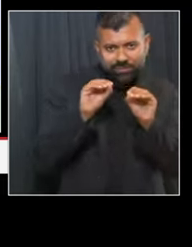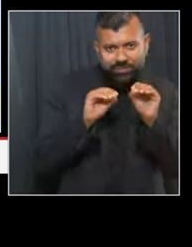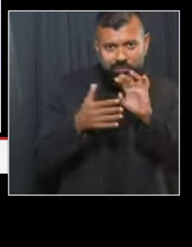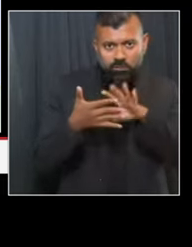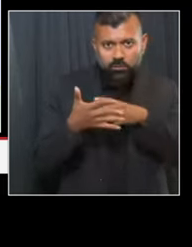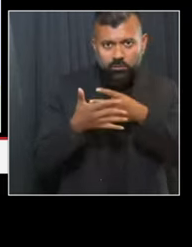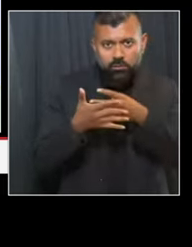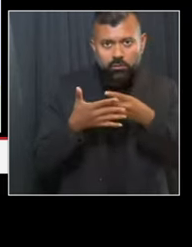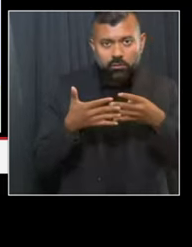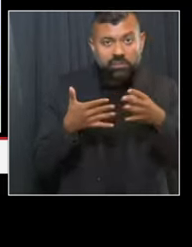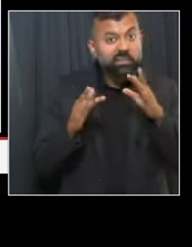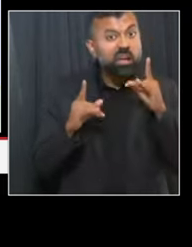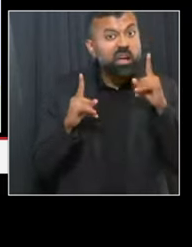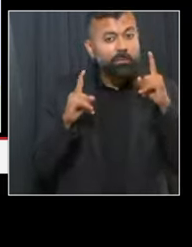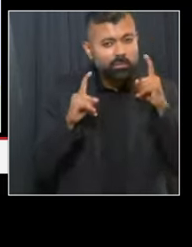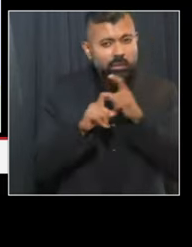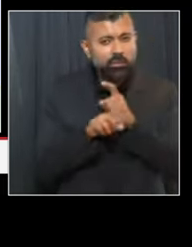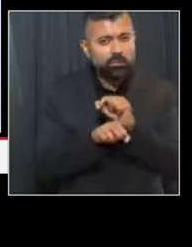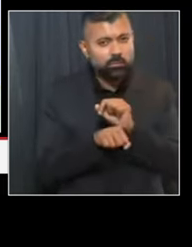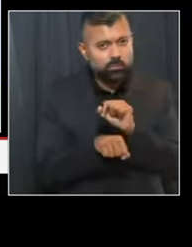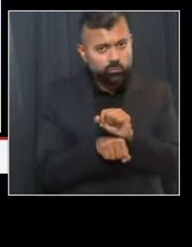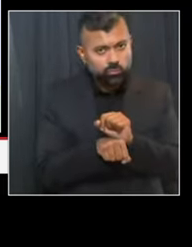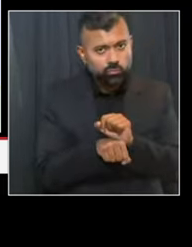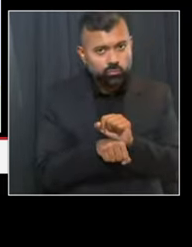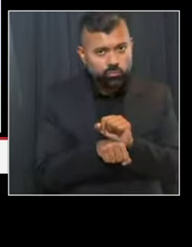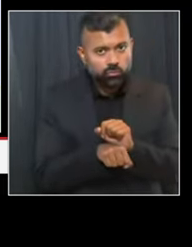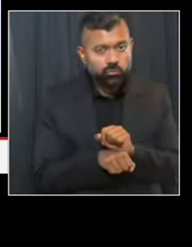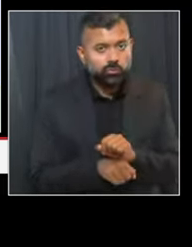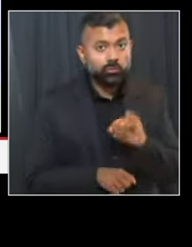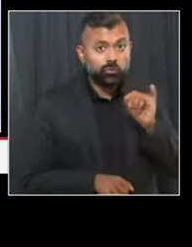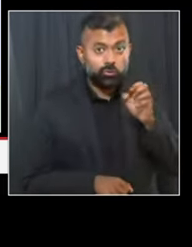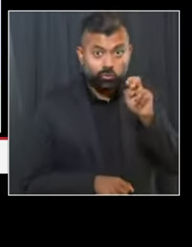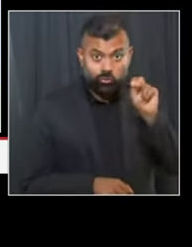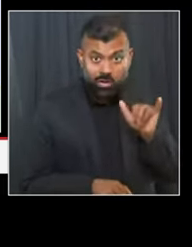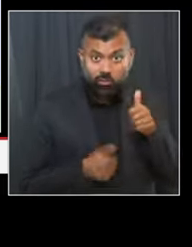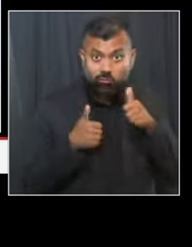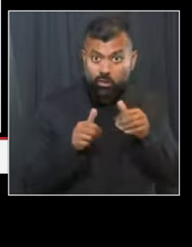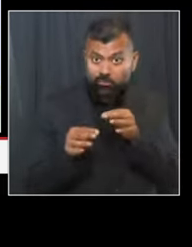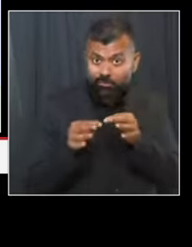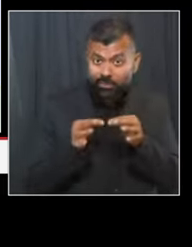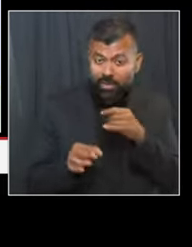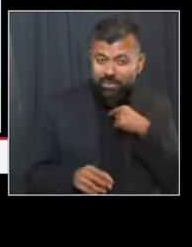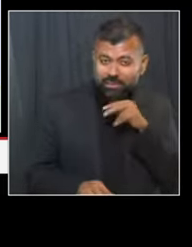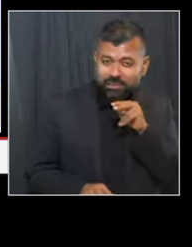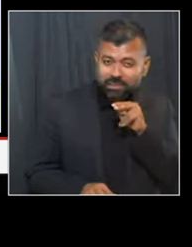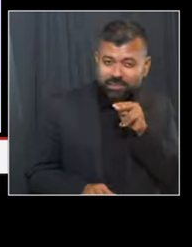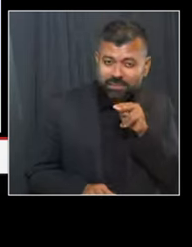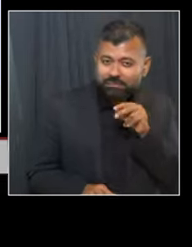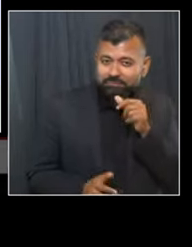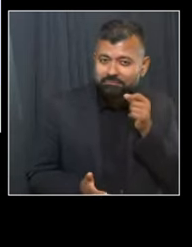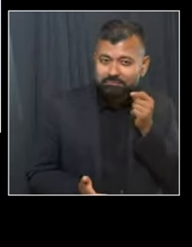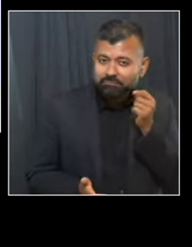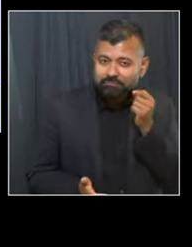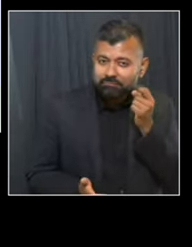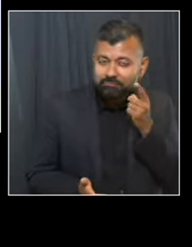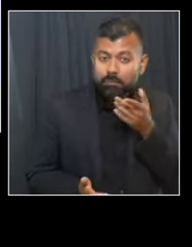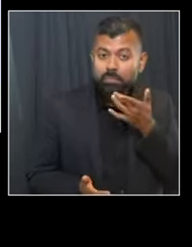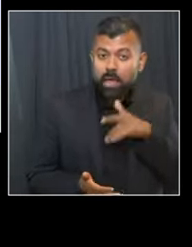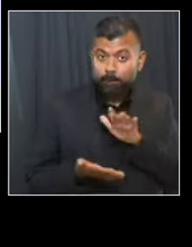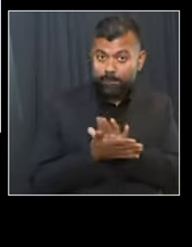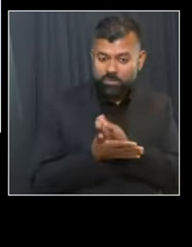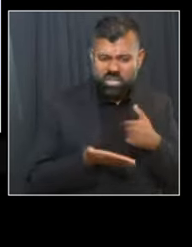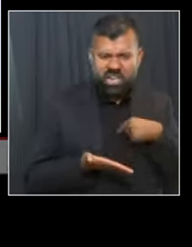get through it. We'll read it 5 times and then we'll have it. But I do have a question about